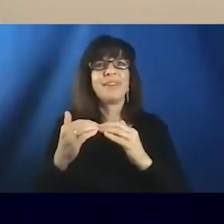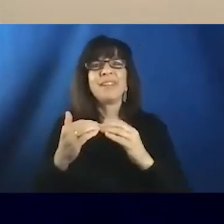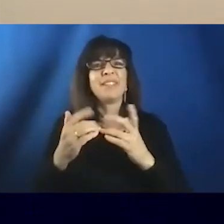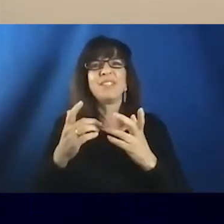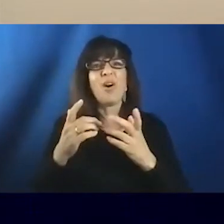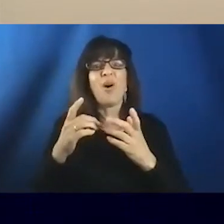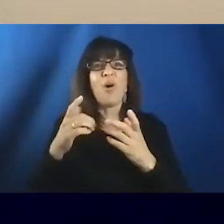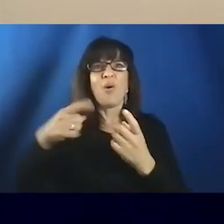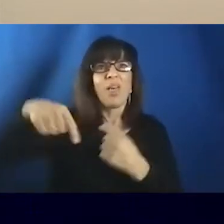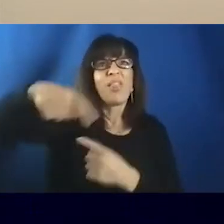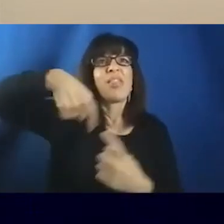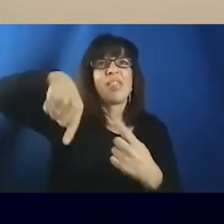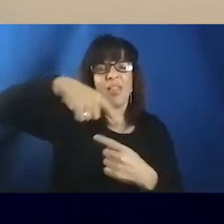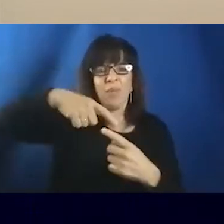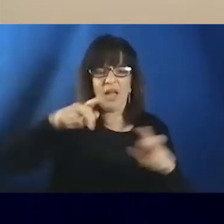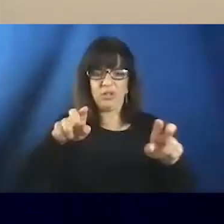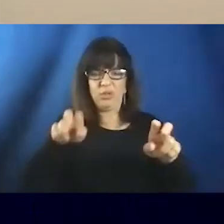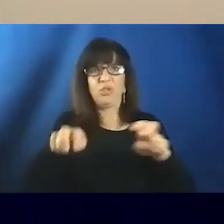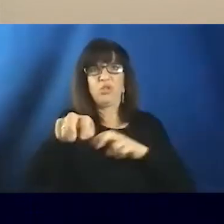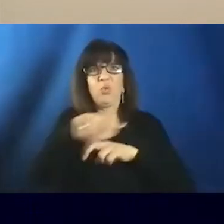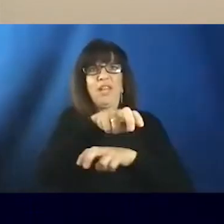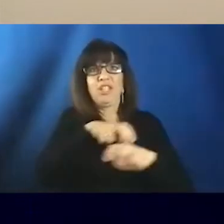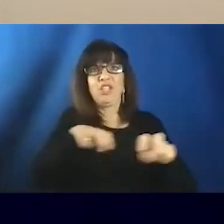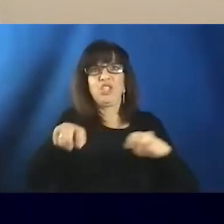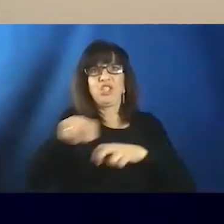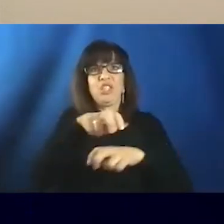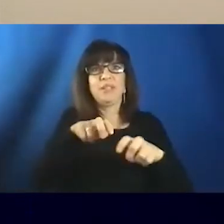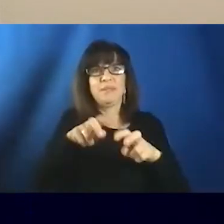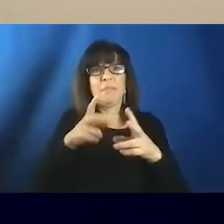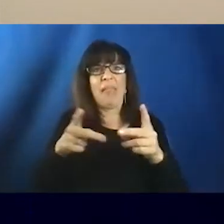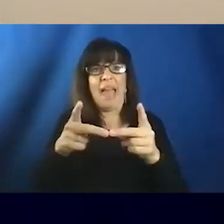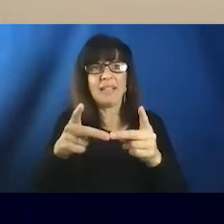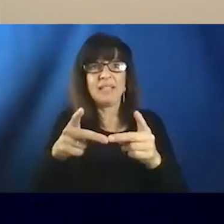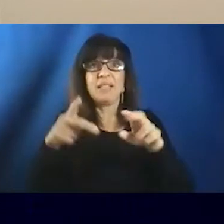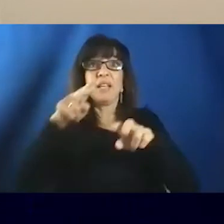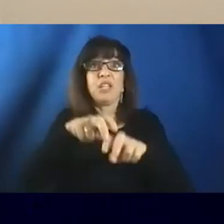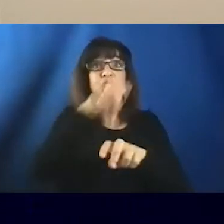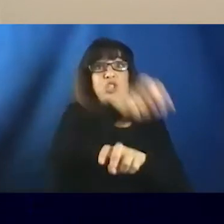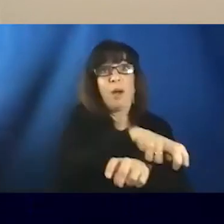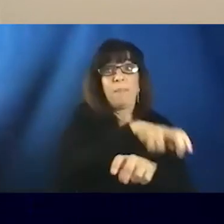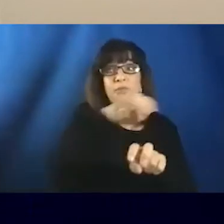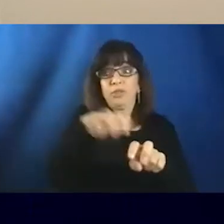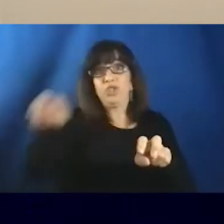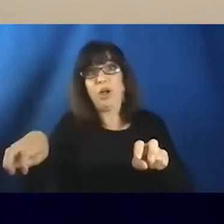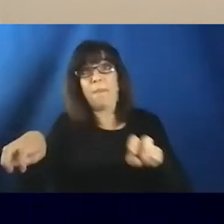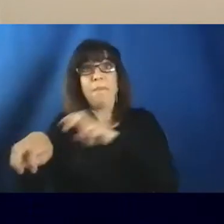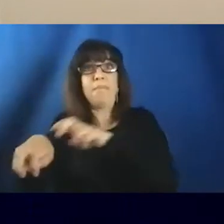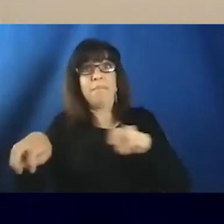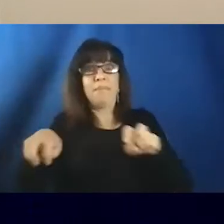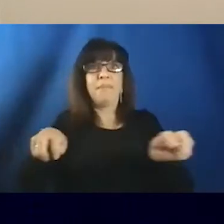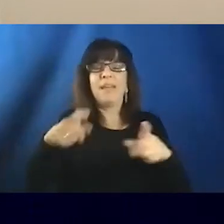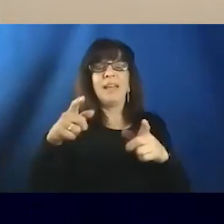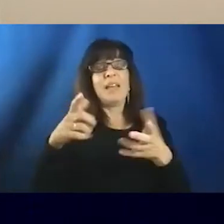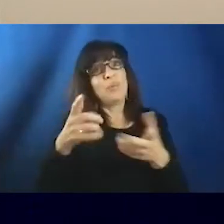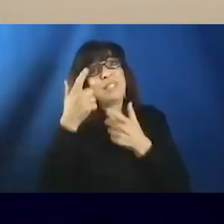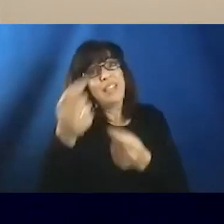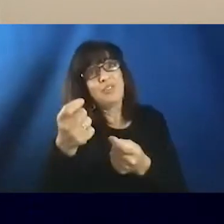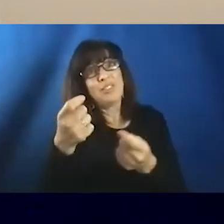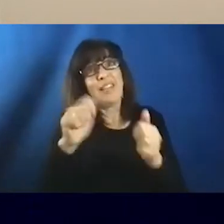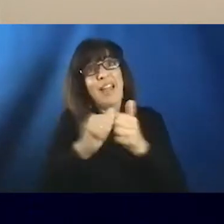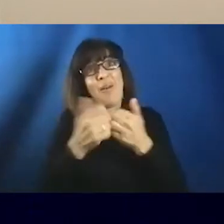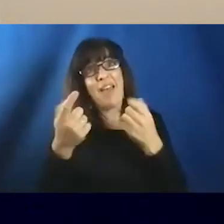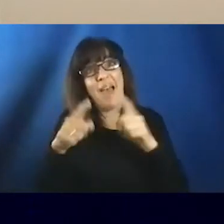matched up, and we had a lot of drag. So we had to like switch places in the middle of the lake, and jump from one boat to the other, and it